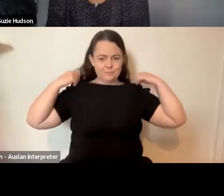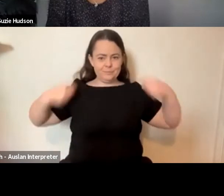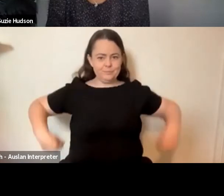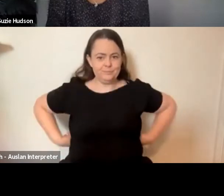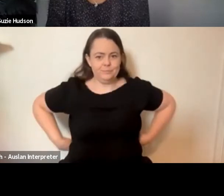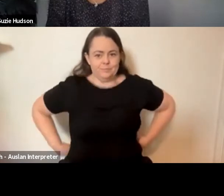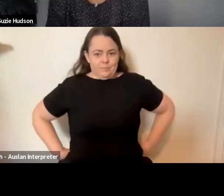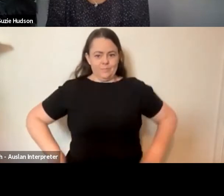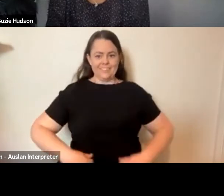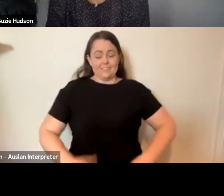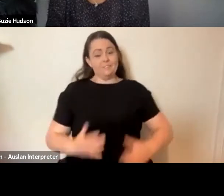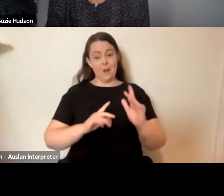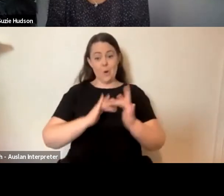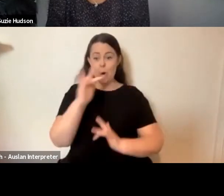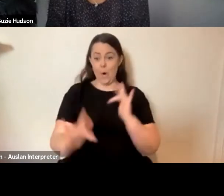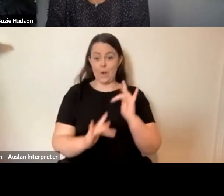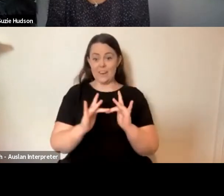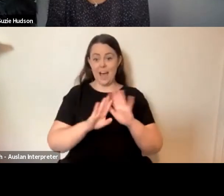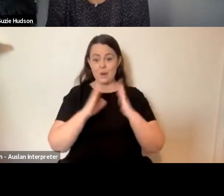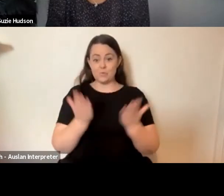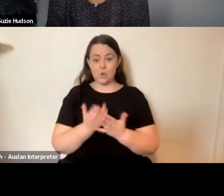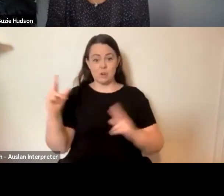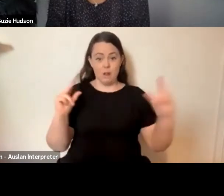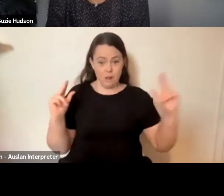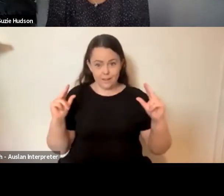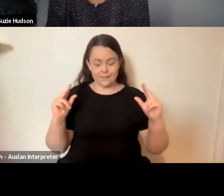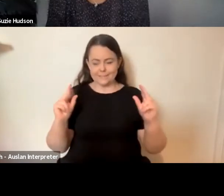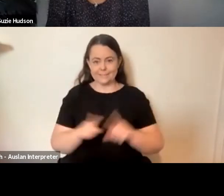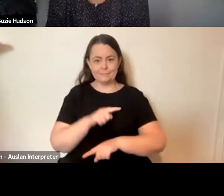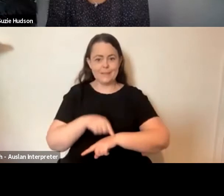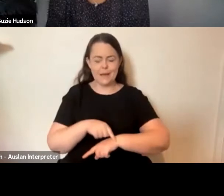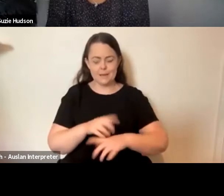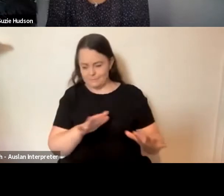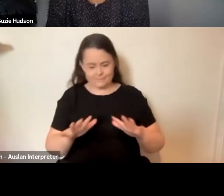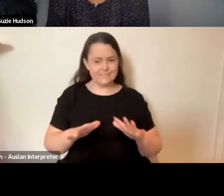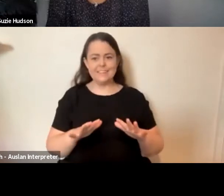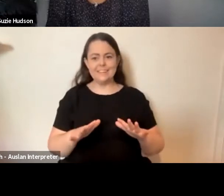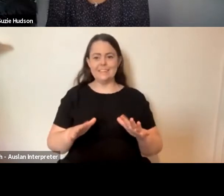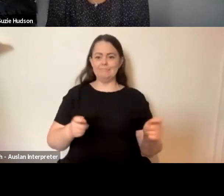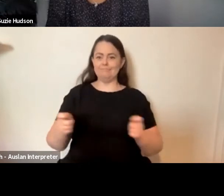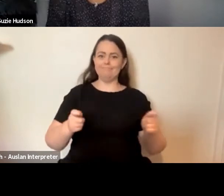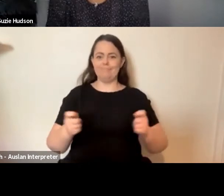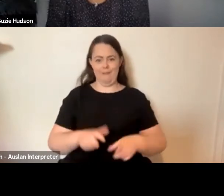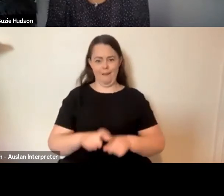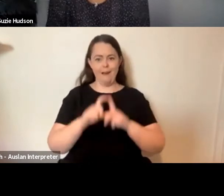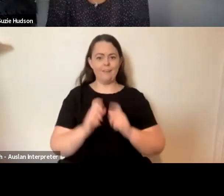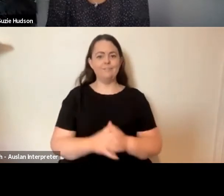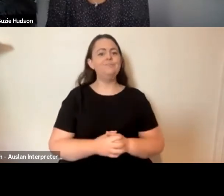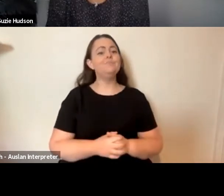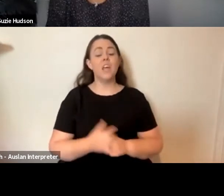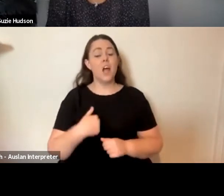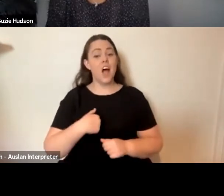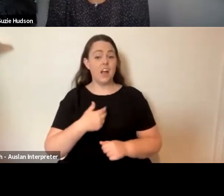world we live in, isn't it? Trying to coordinate technological conversations across many miles. I was just literally going